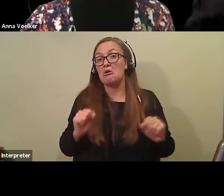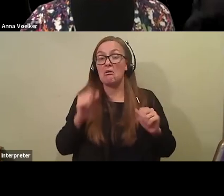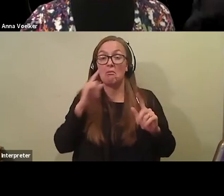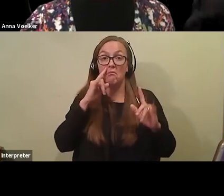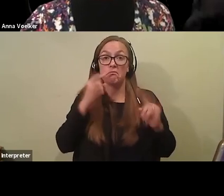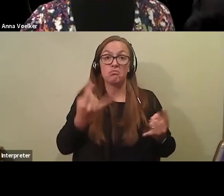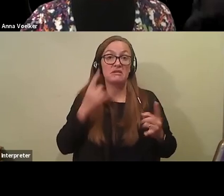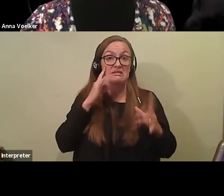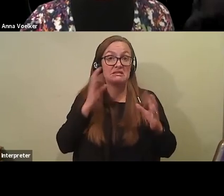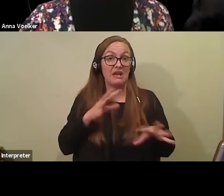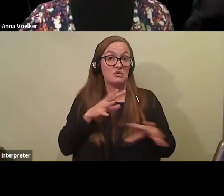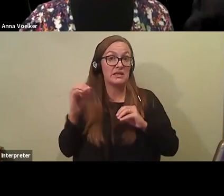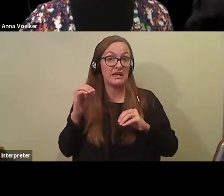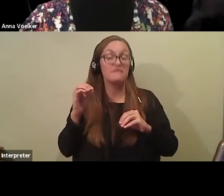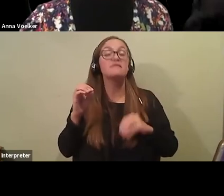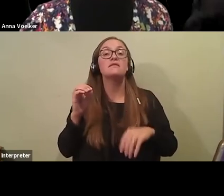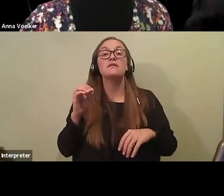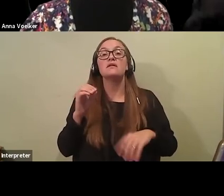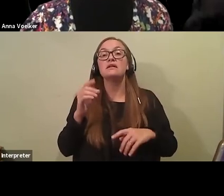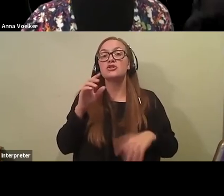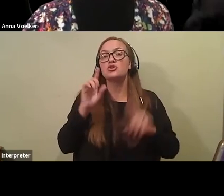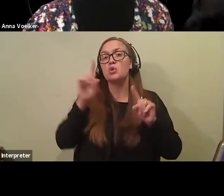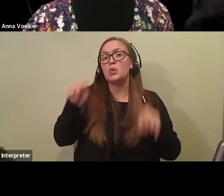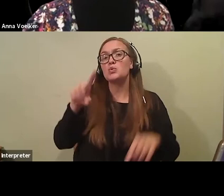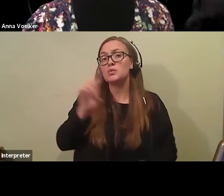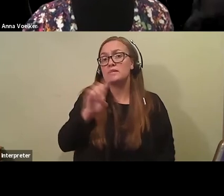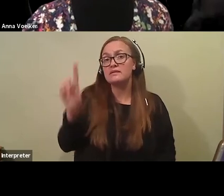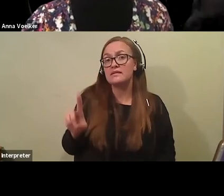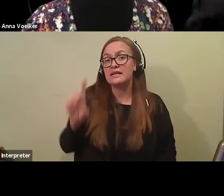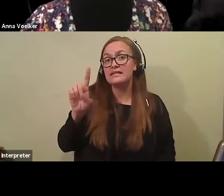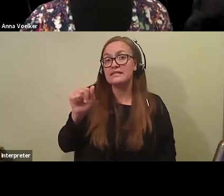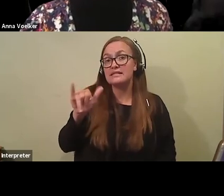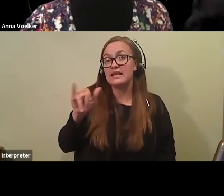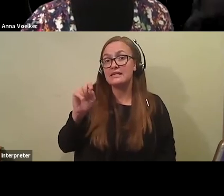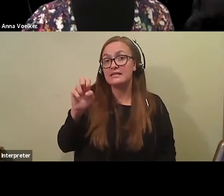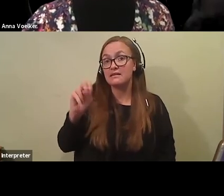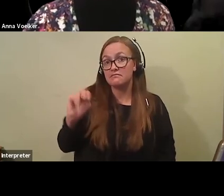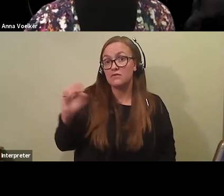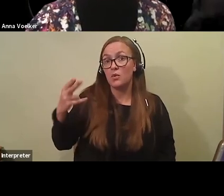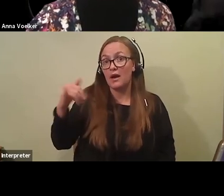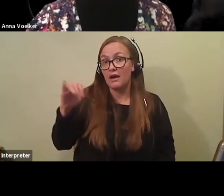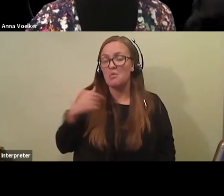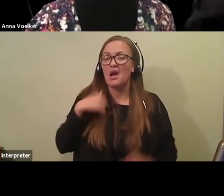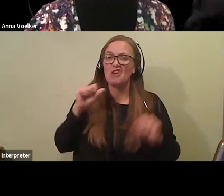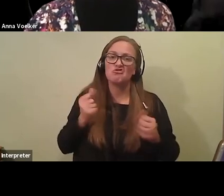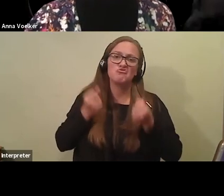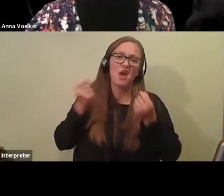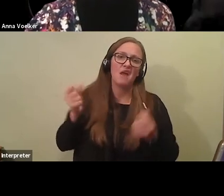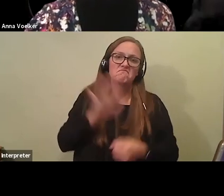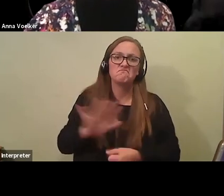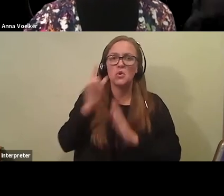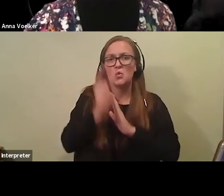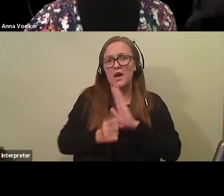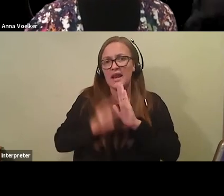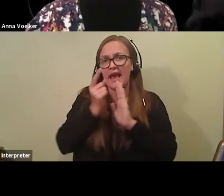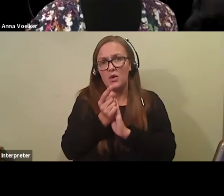100 kilometers, a little over 60 miles from where I'm sitting in my office. So I could drive there in about an hour tooling down the